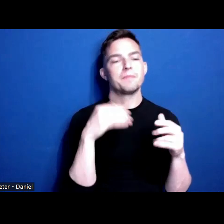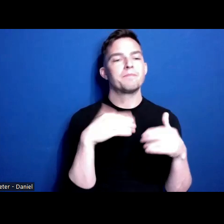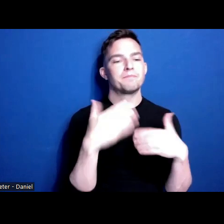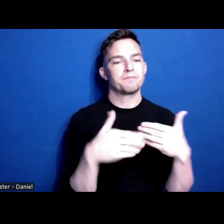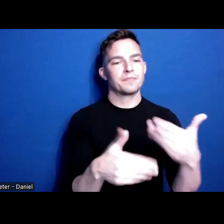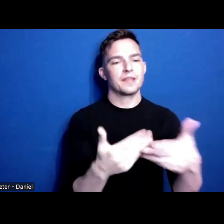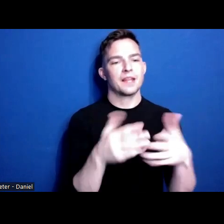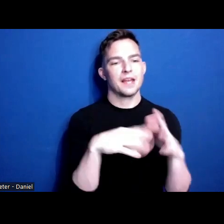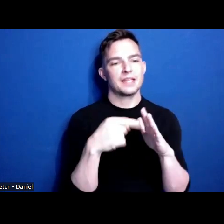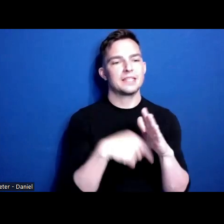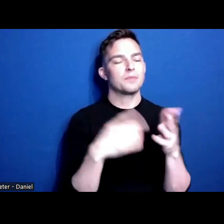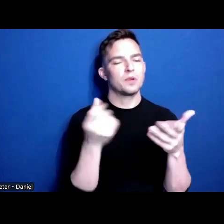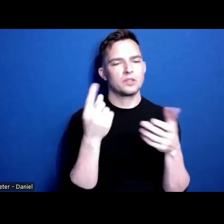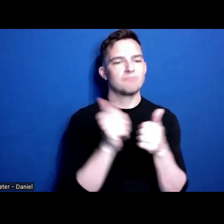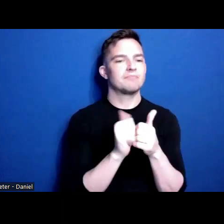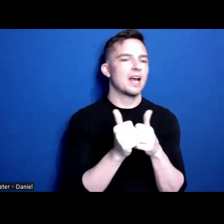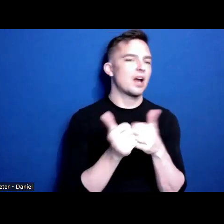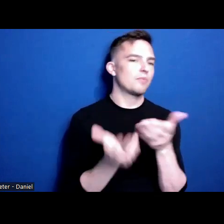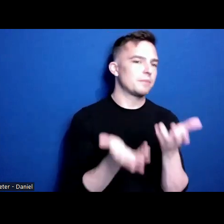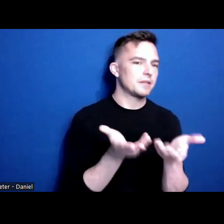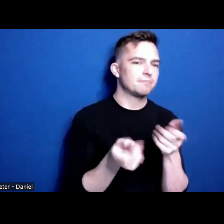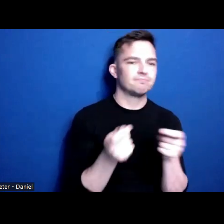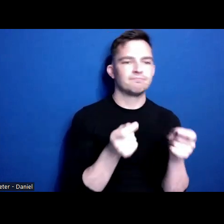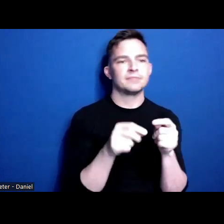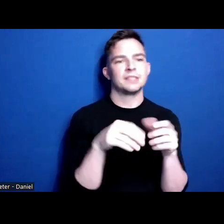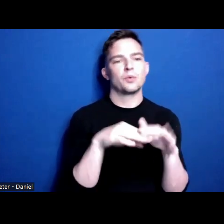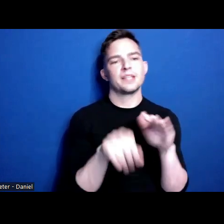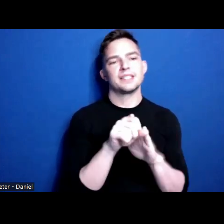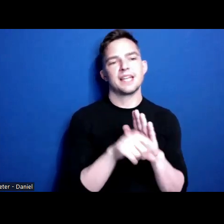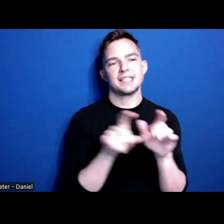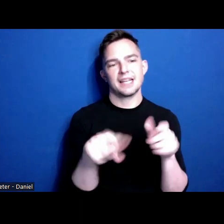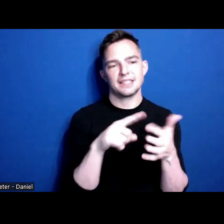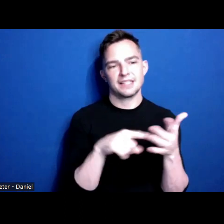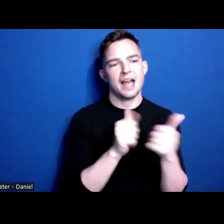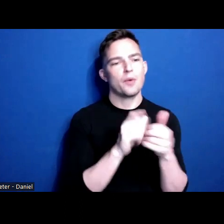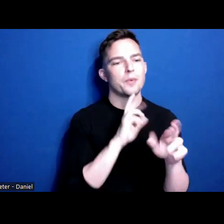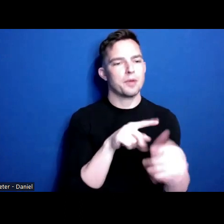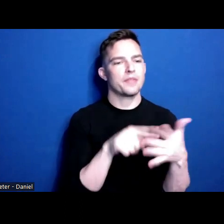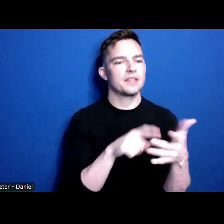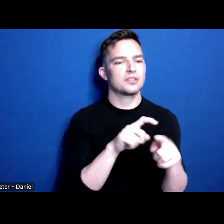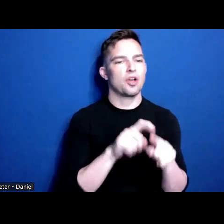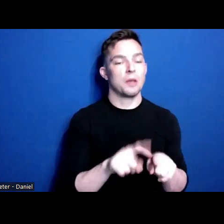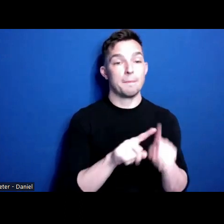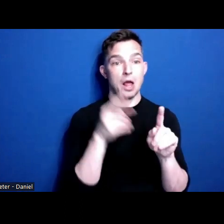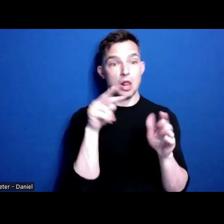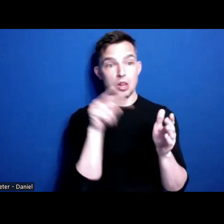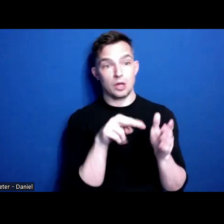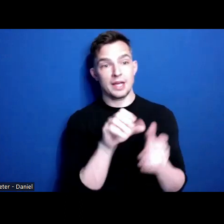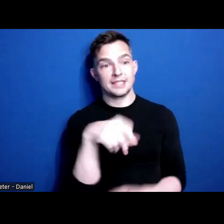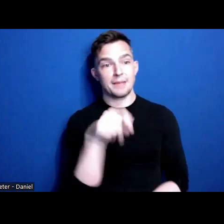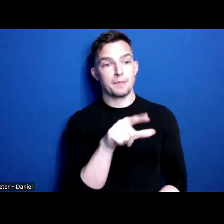rolling out and understanding how we might, in the state of Texas, respond to these calls. But if you look at the point between